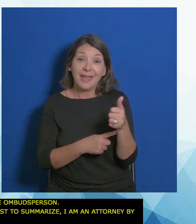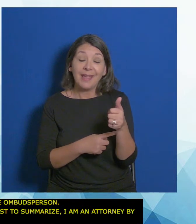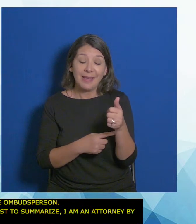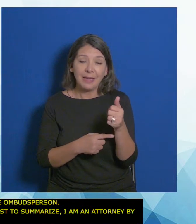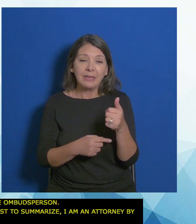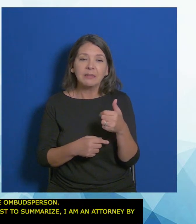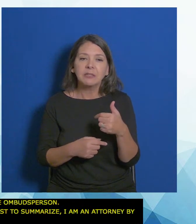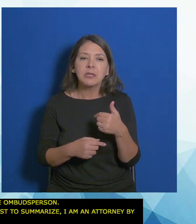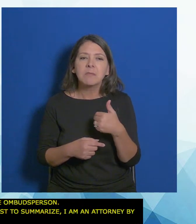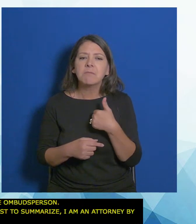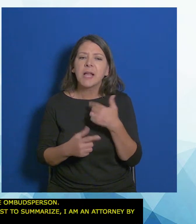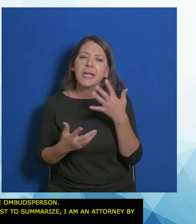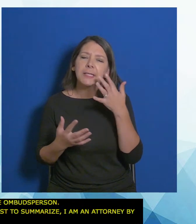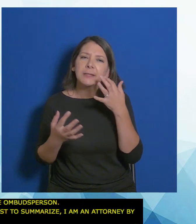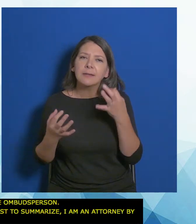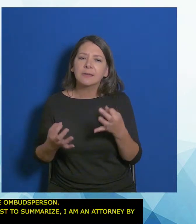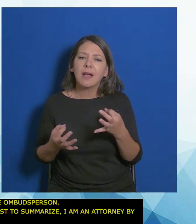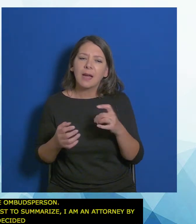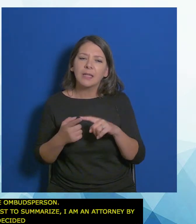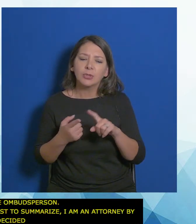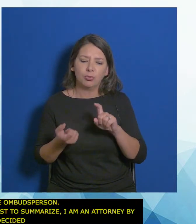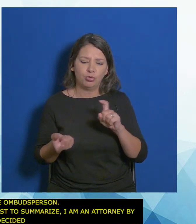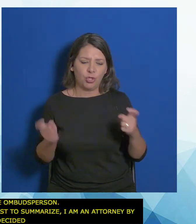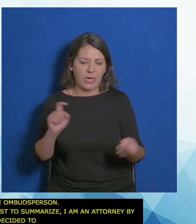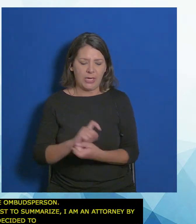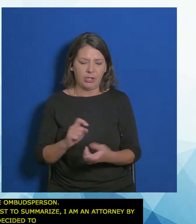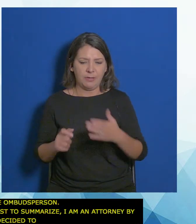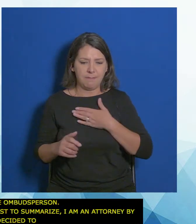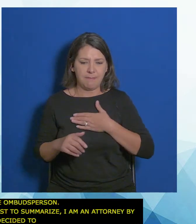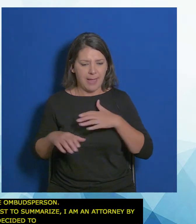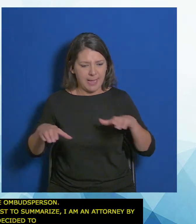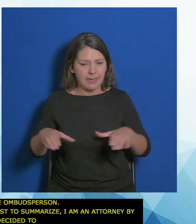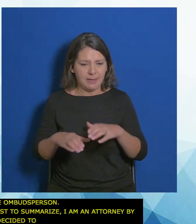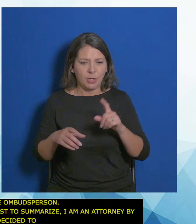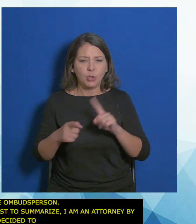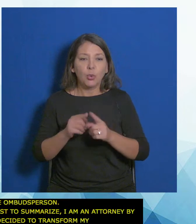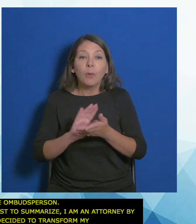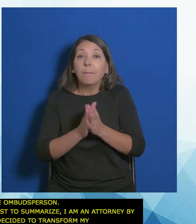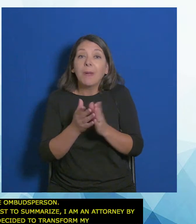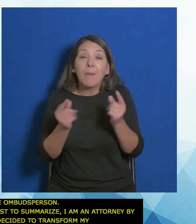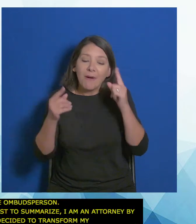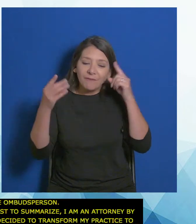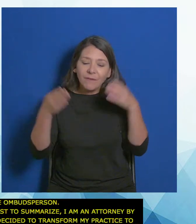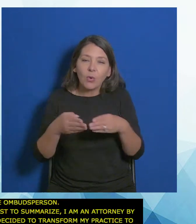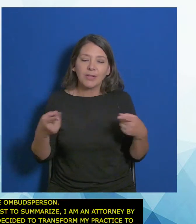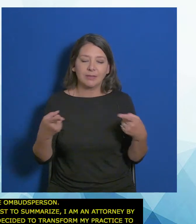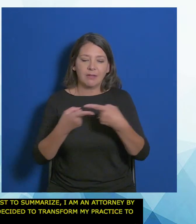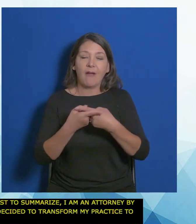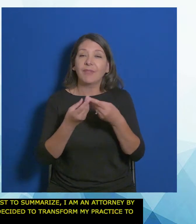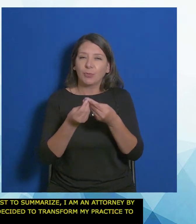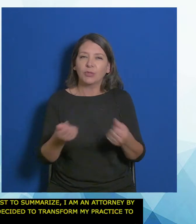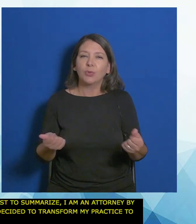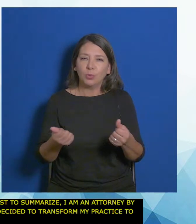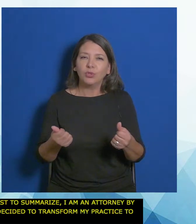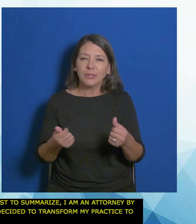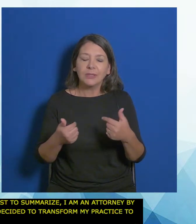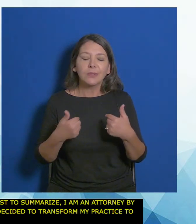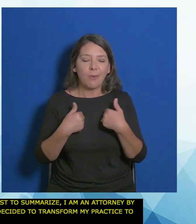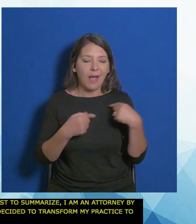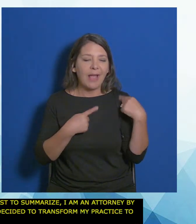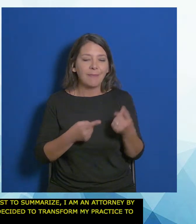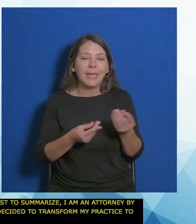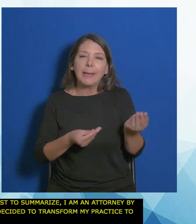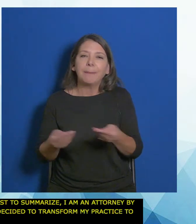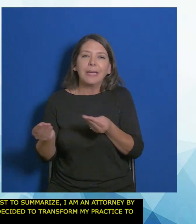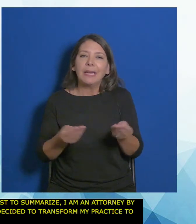I decided to transform my practice into conflict resolution, and so I have been a practicing mediator since